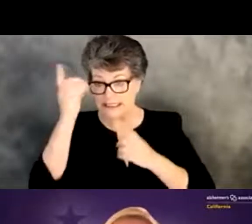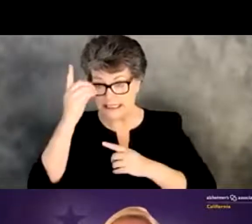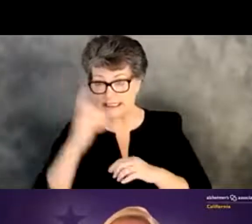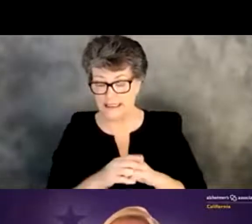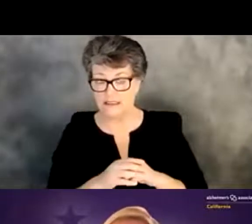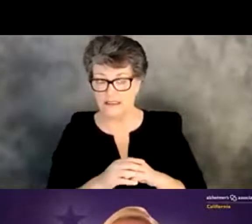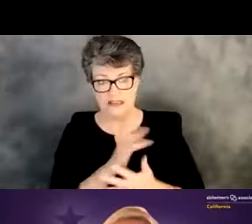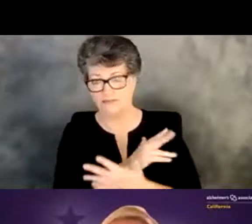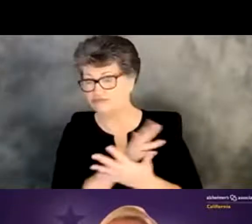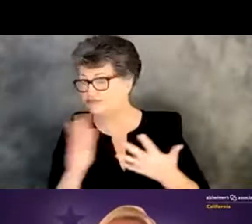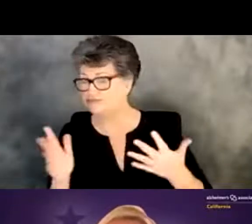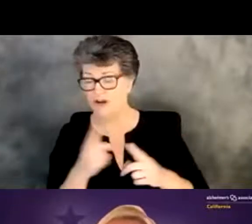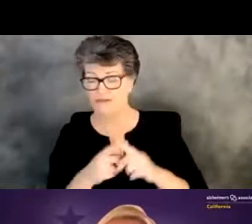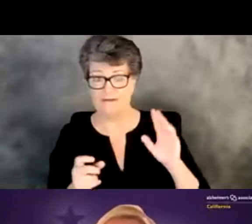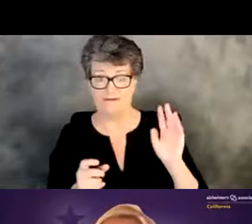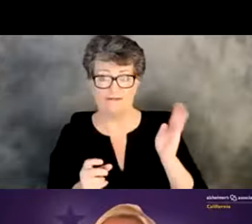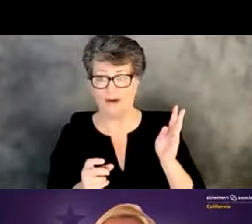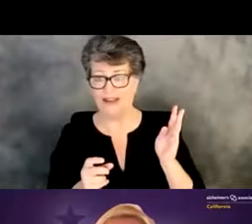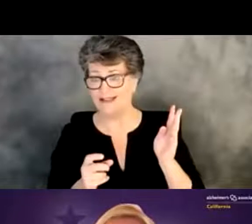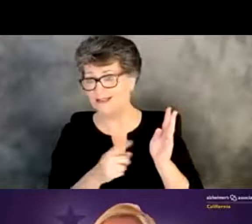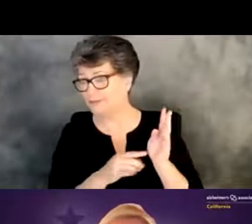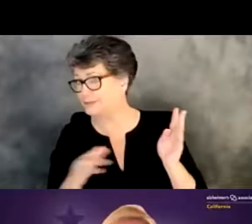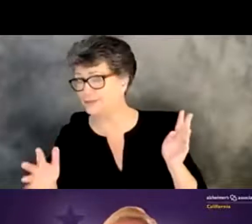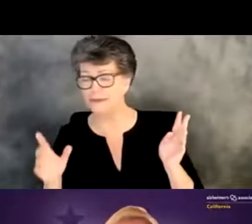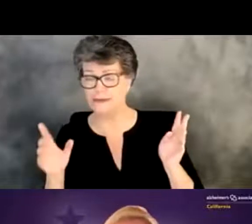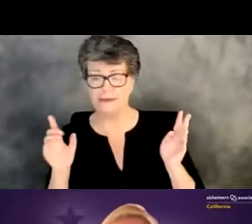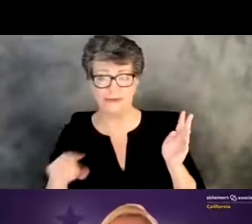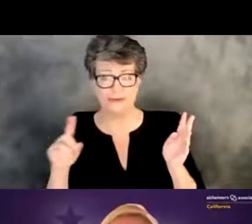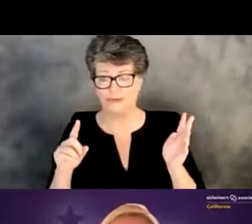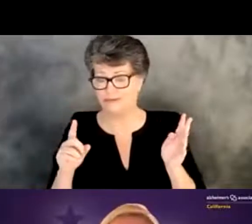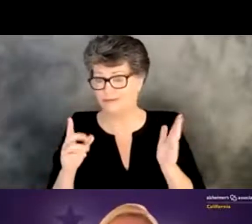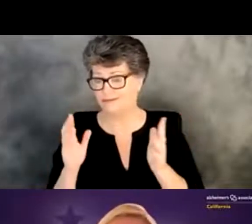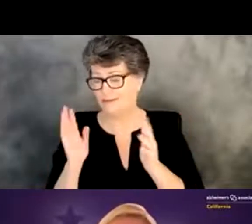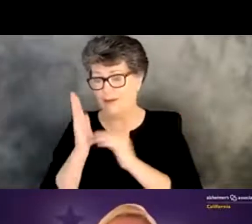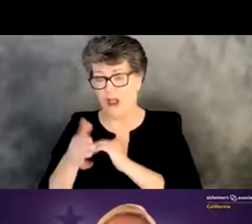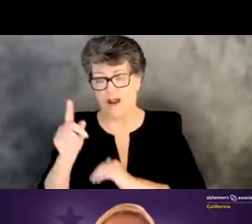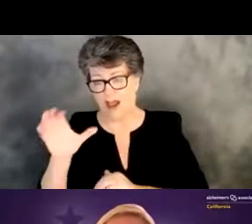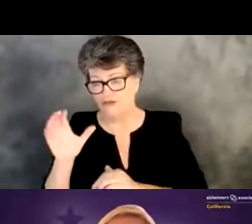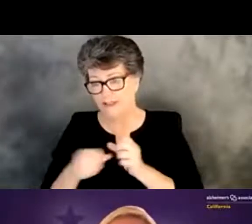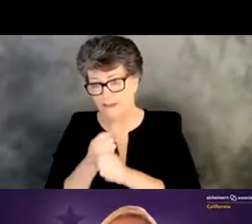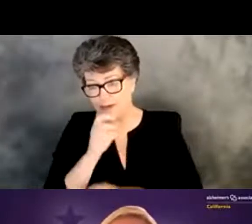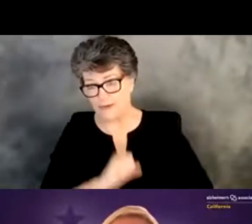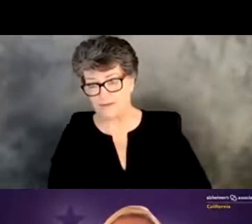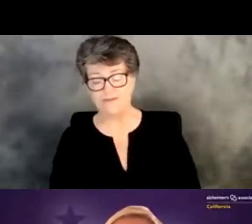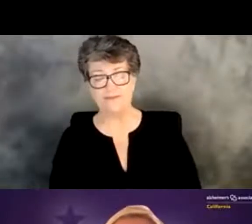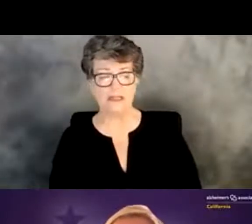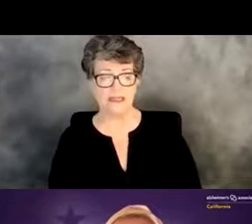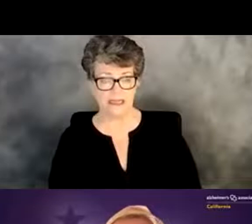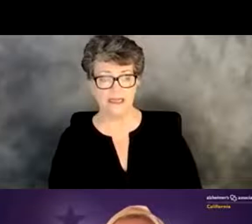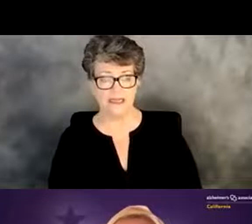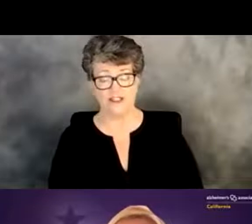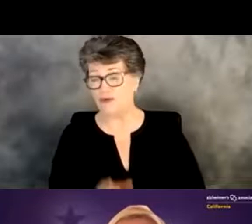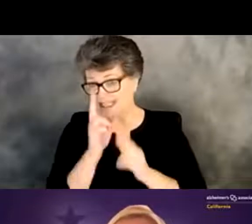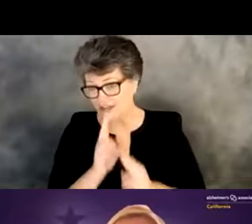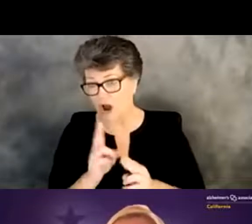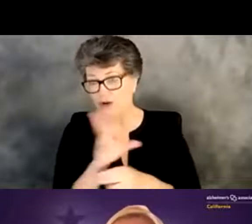run the gamut from their 40s into well into their, well beyond 100 years old. So it's an honor to be